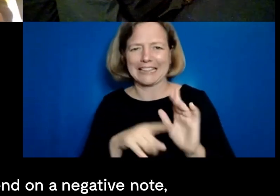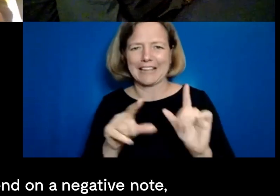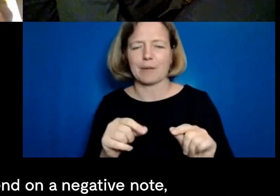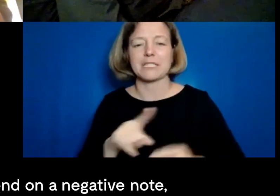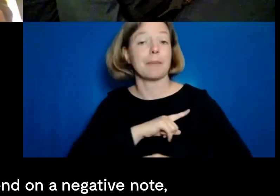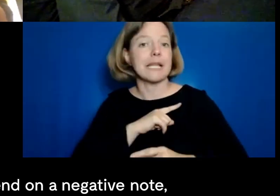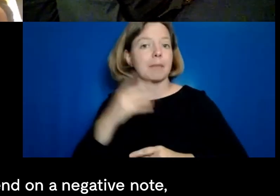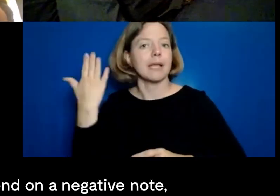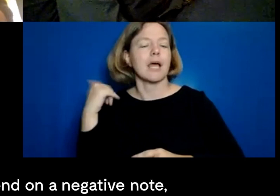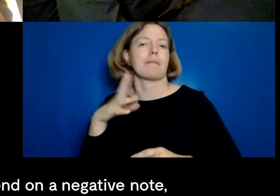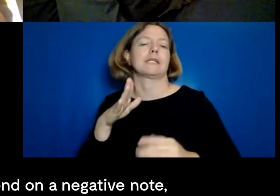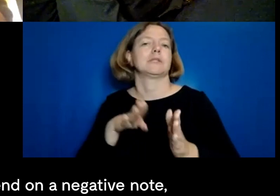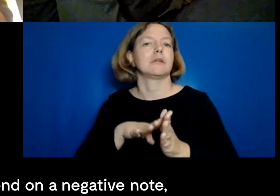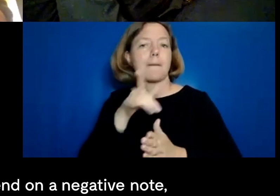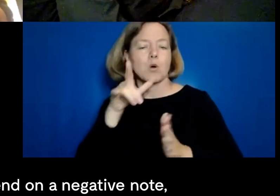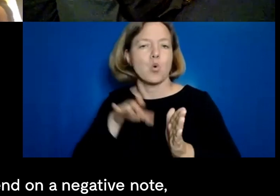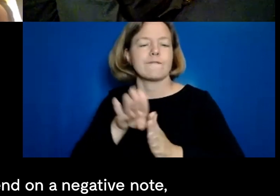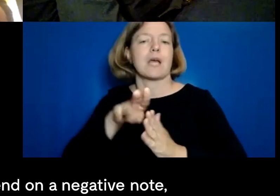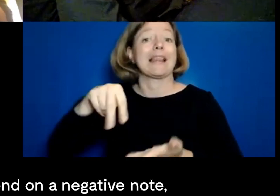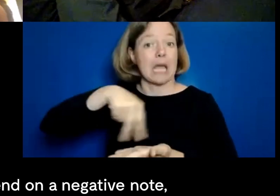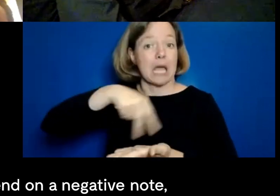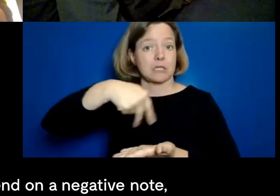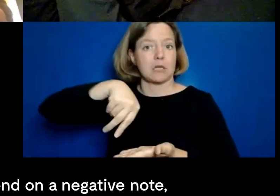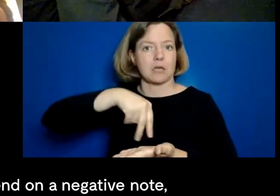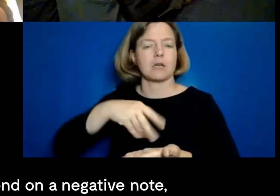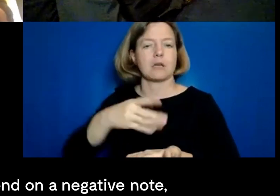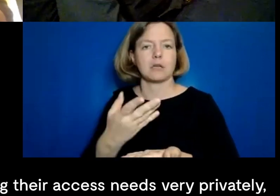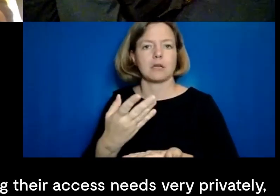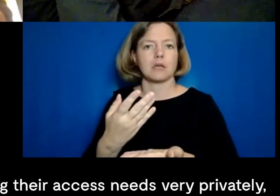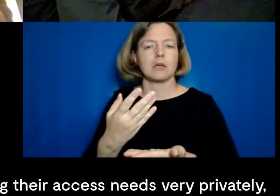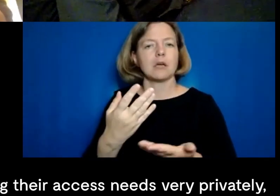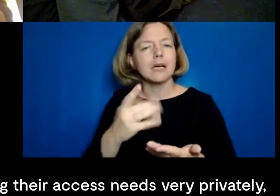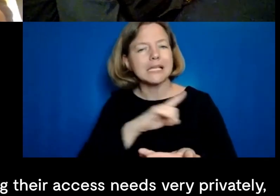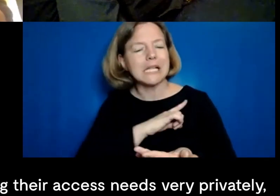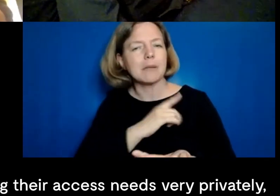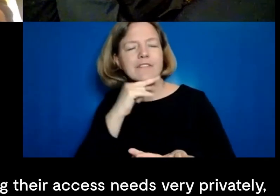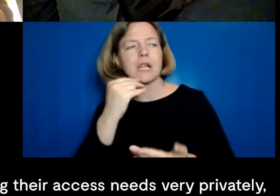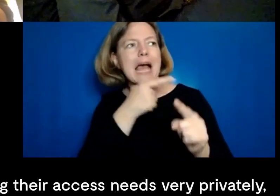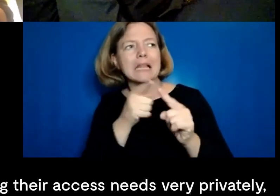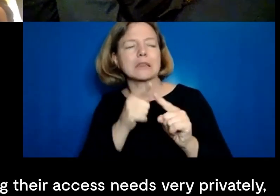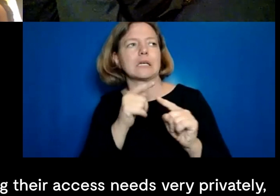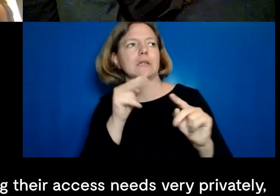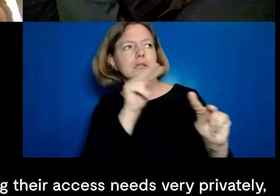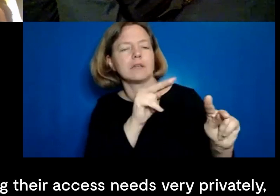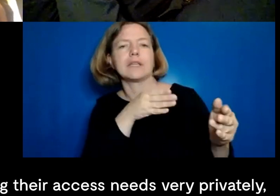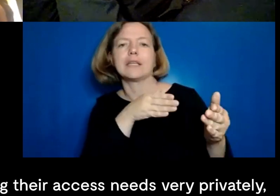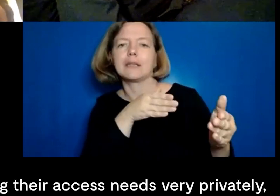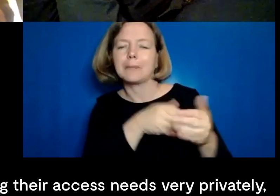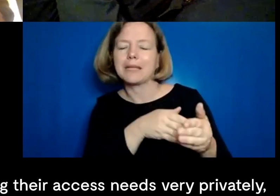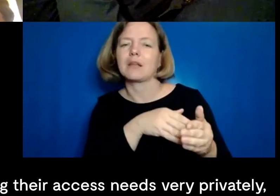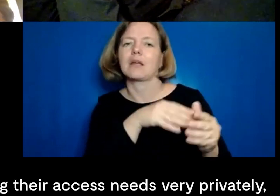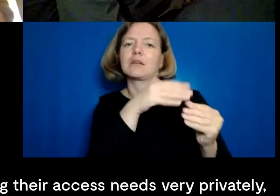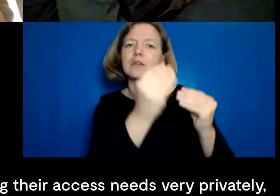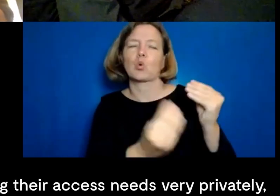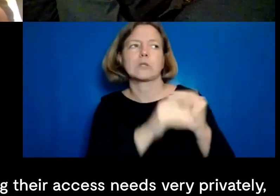dancer, I have seen so many crip artists, disabled performers doing their